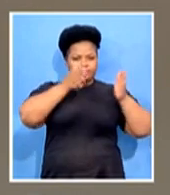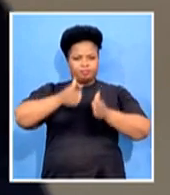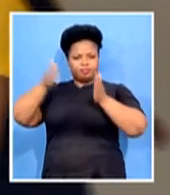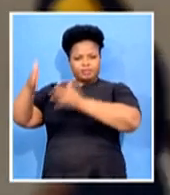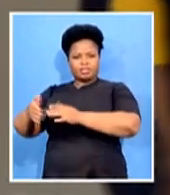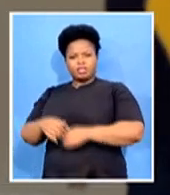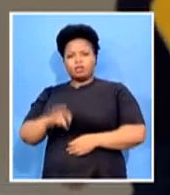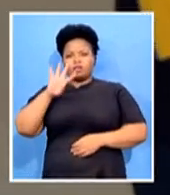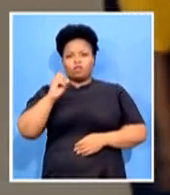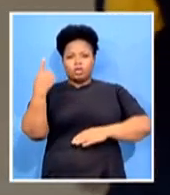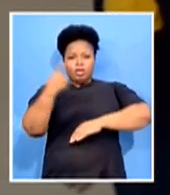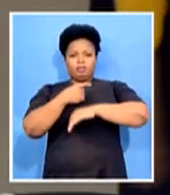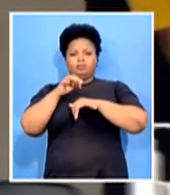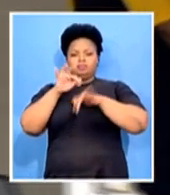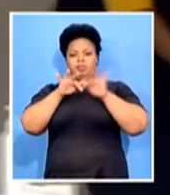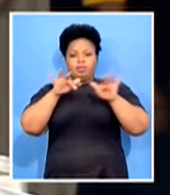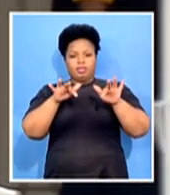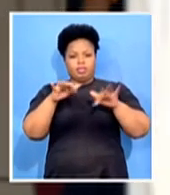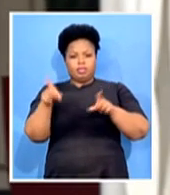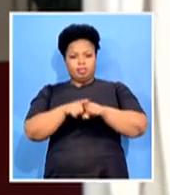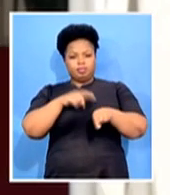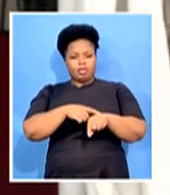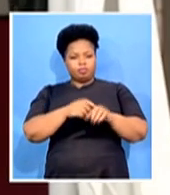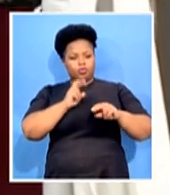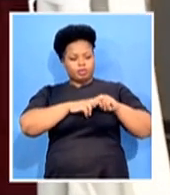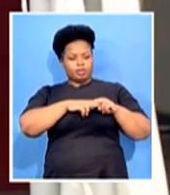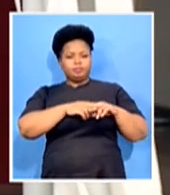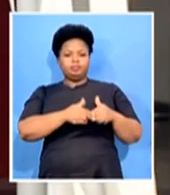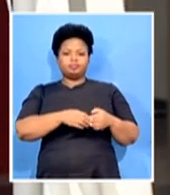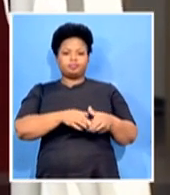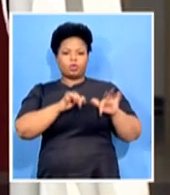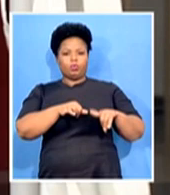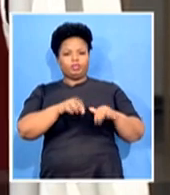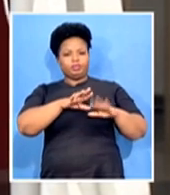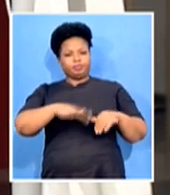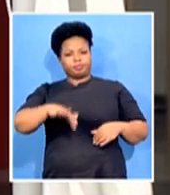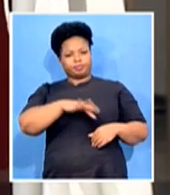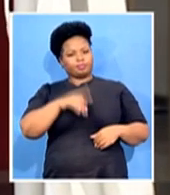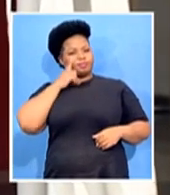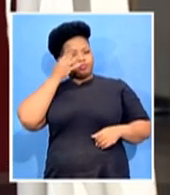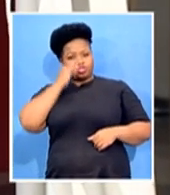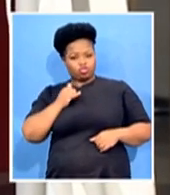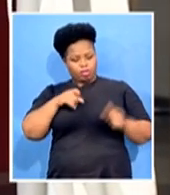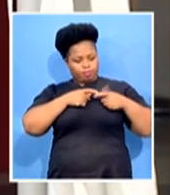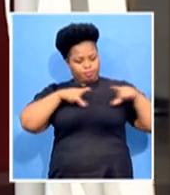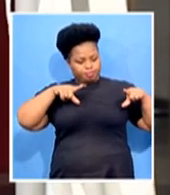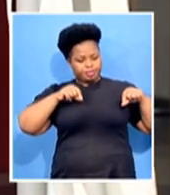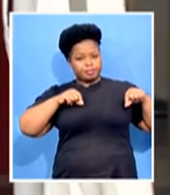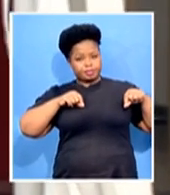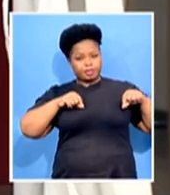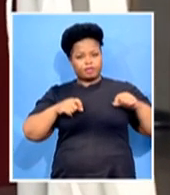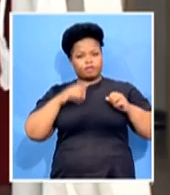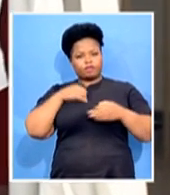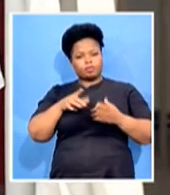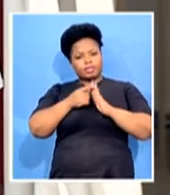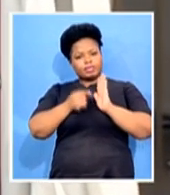be seated here in the waiting area. Come here, be registered, check that you have a voucher that's been issued by the electronic vaccine database system. Check your